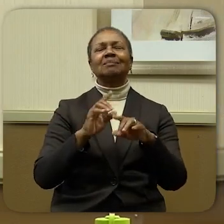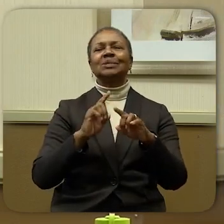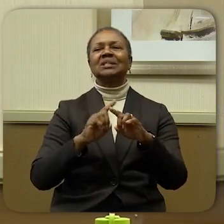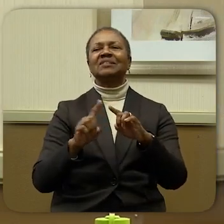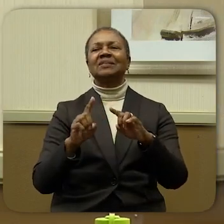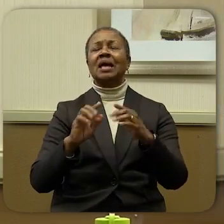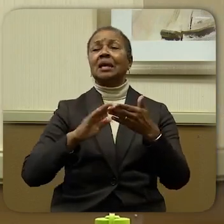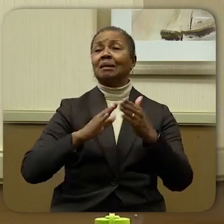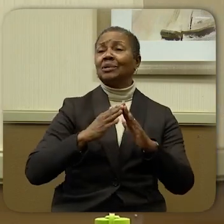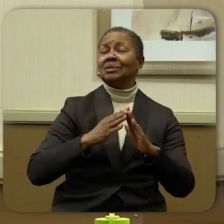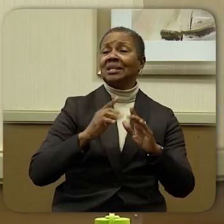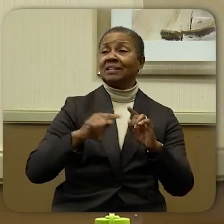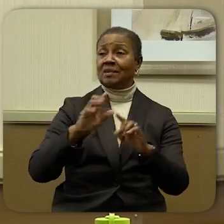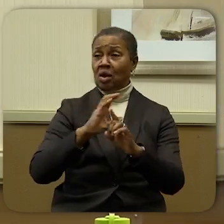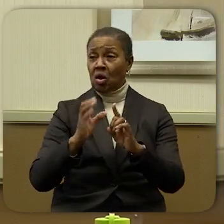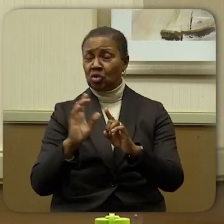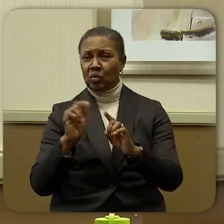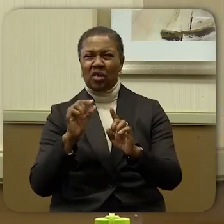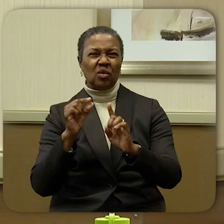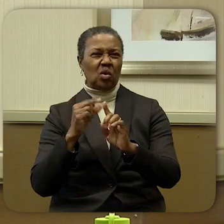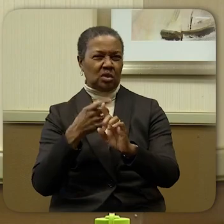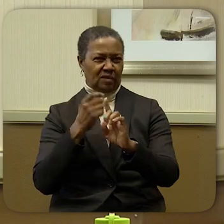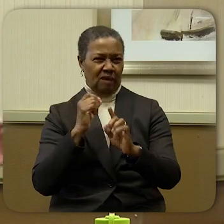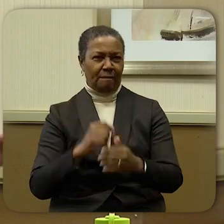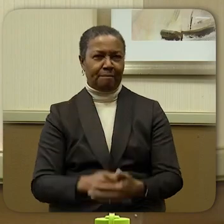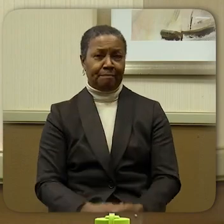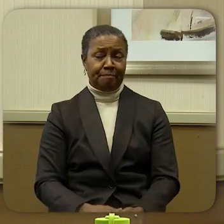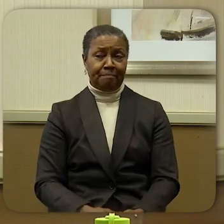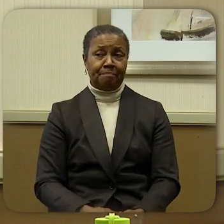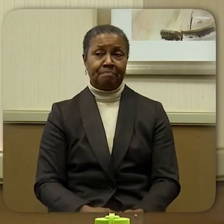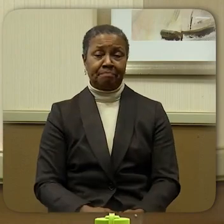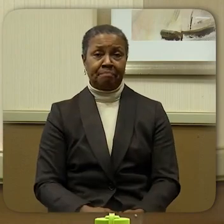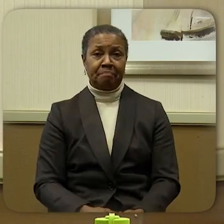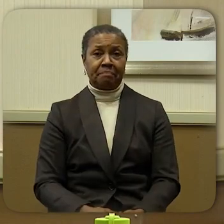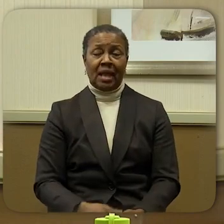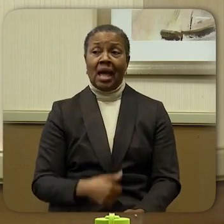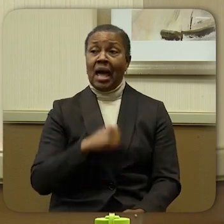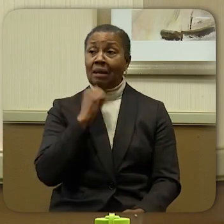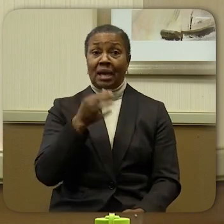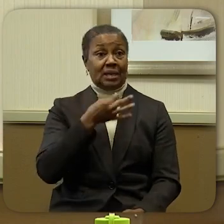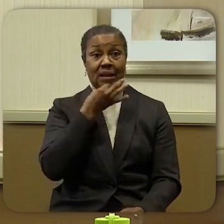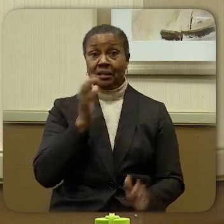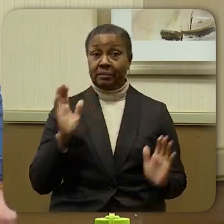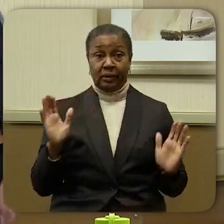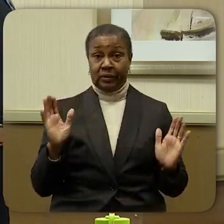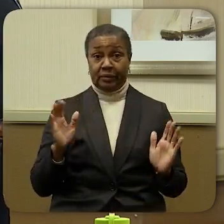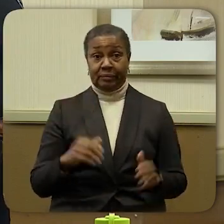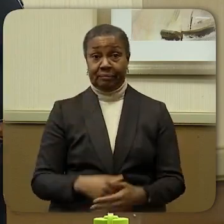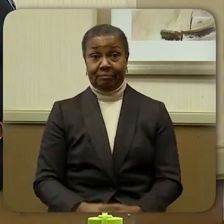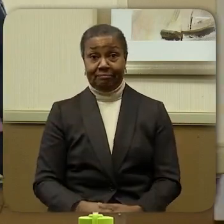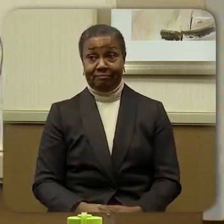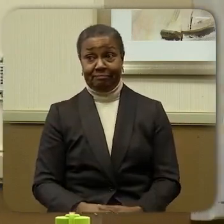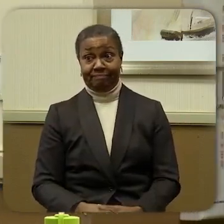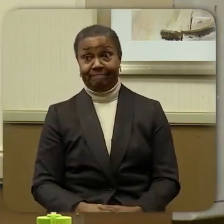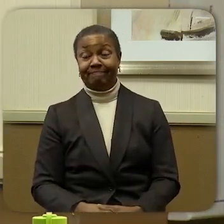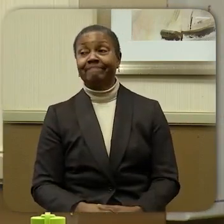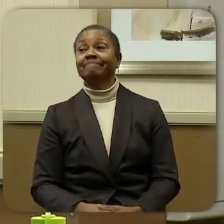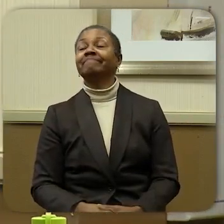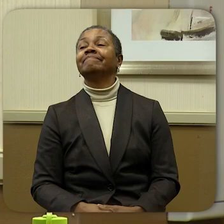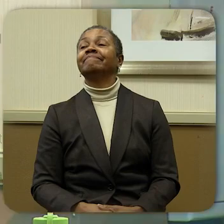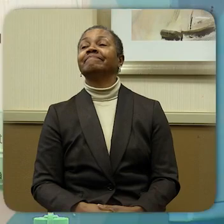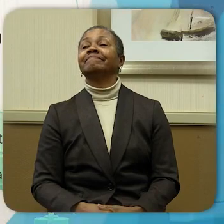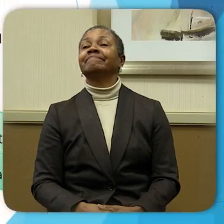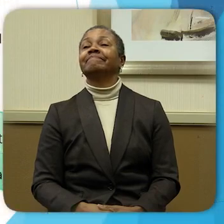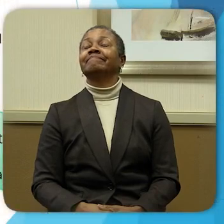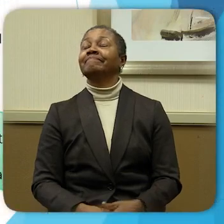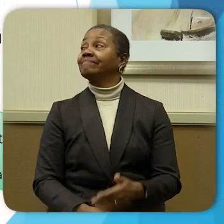different communities and cultures where that word can come from. But I'm not an expert on that, but yeah. All right,